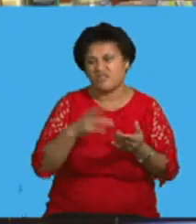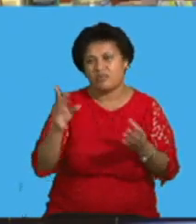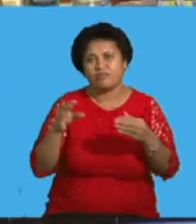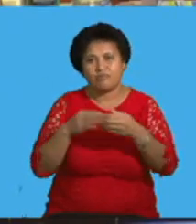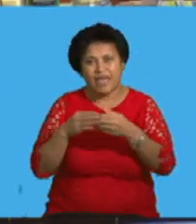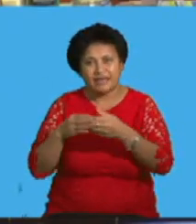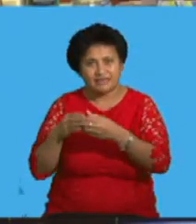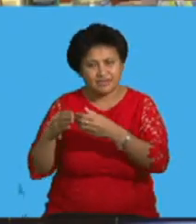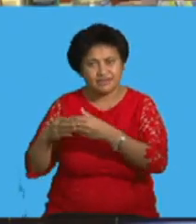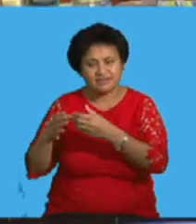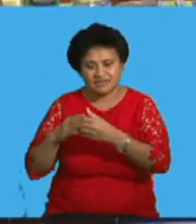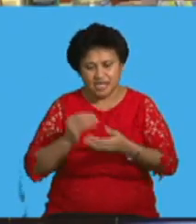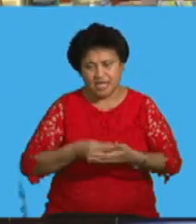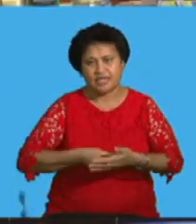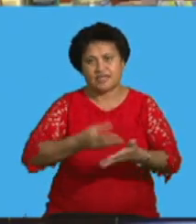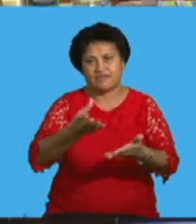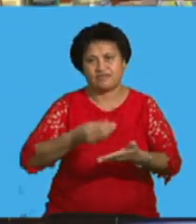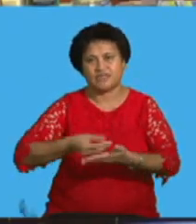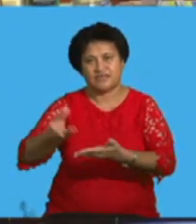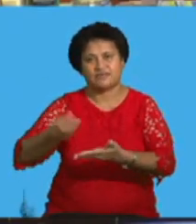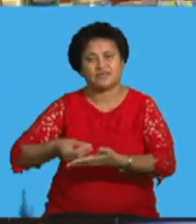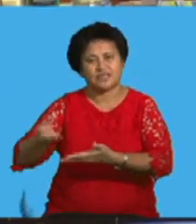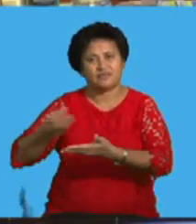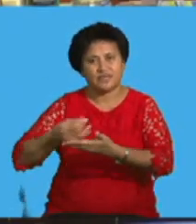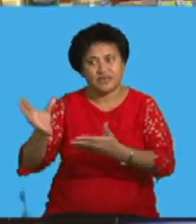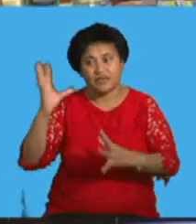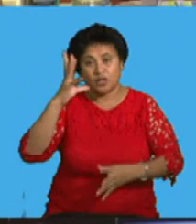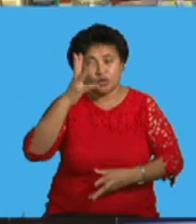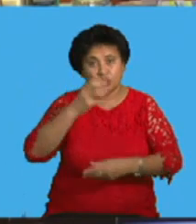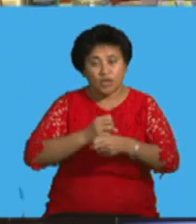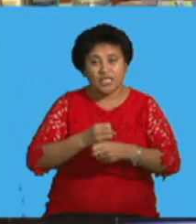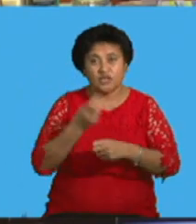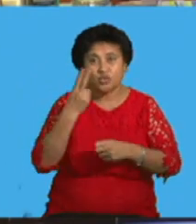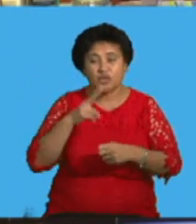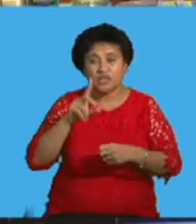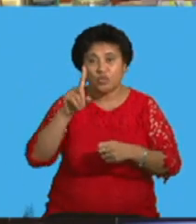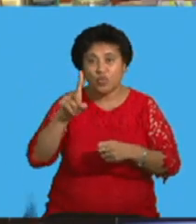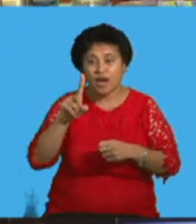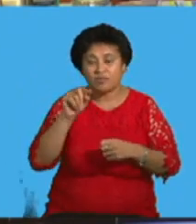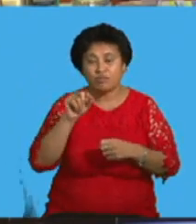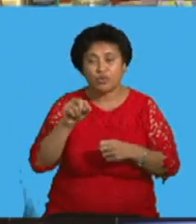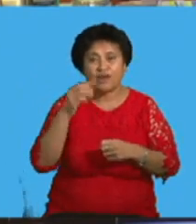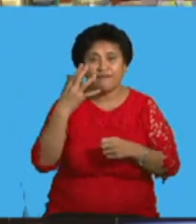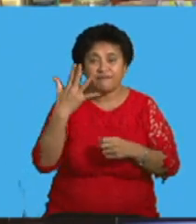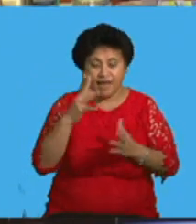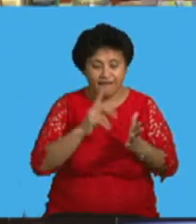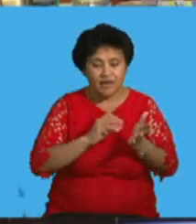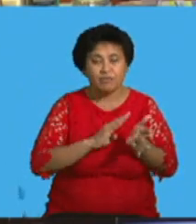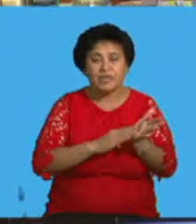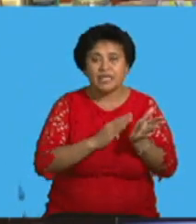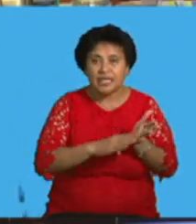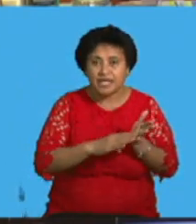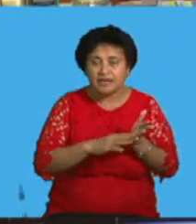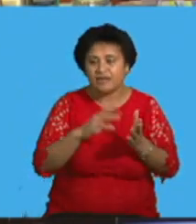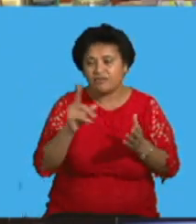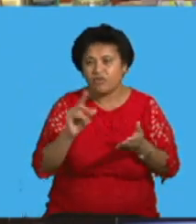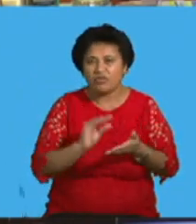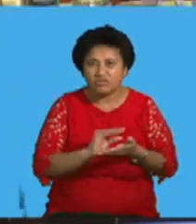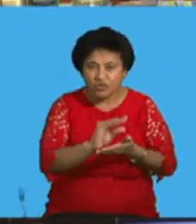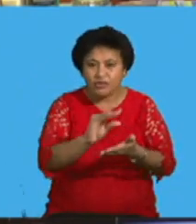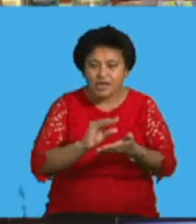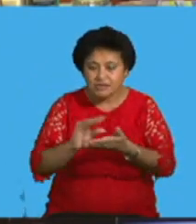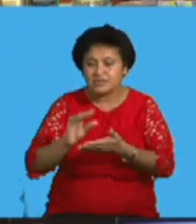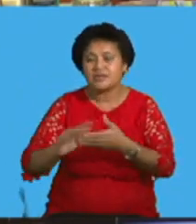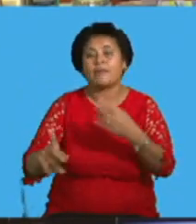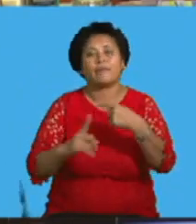institutions. Altogether, a total of 21.5 million in value of grants and loans has been accessed by